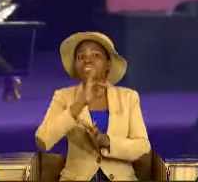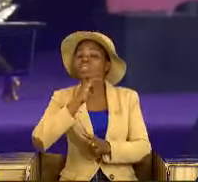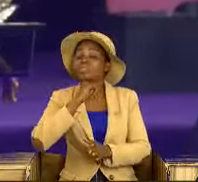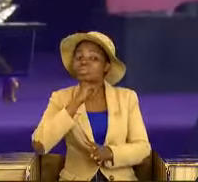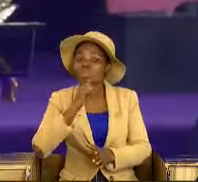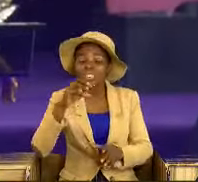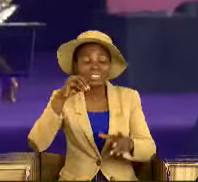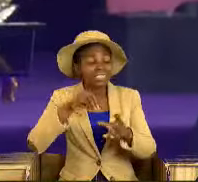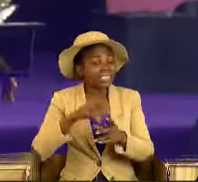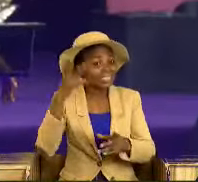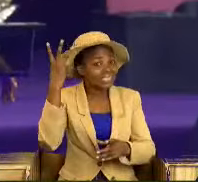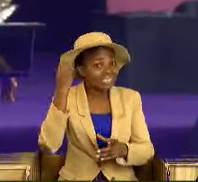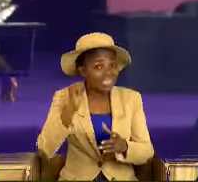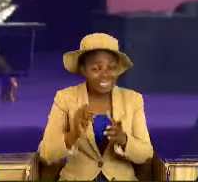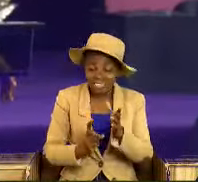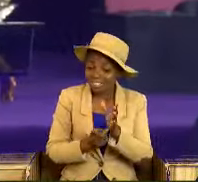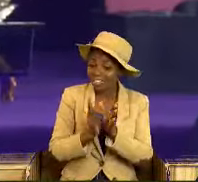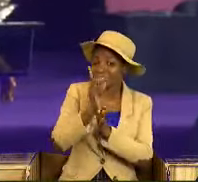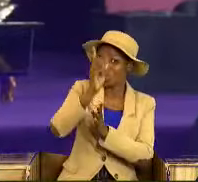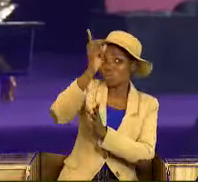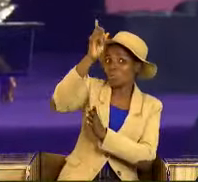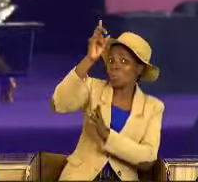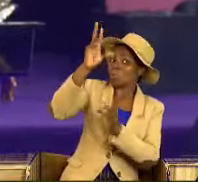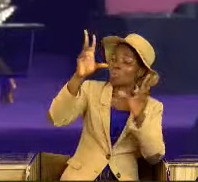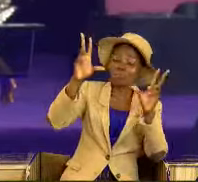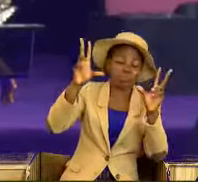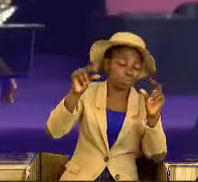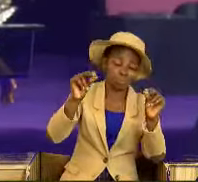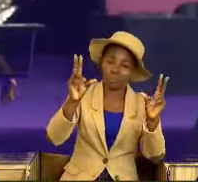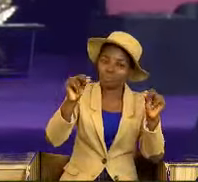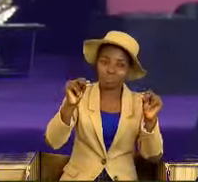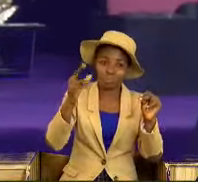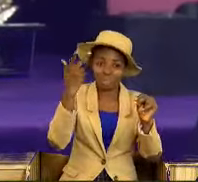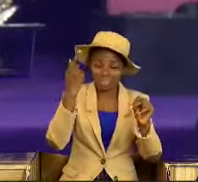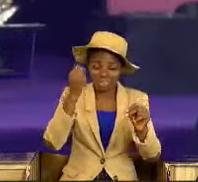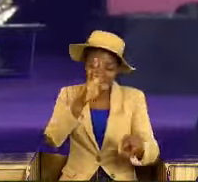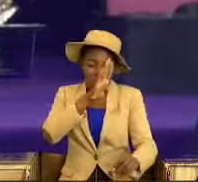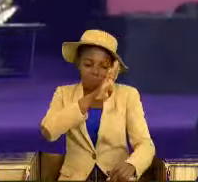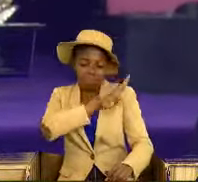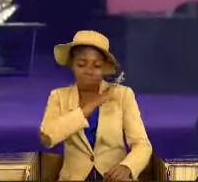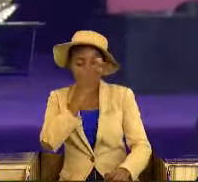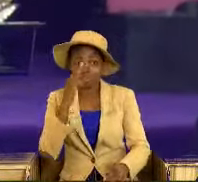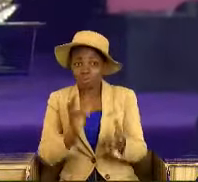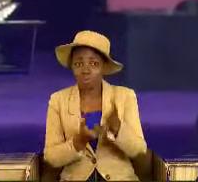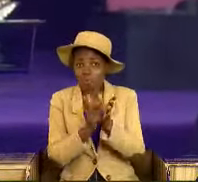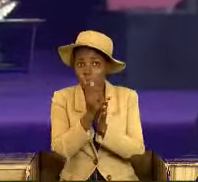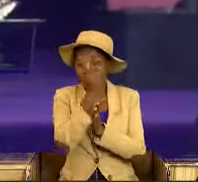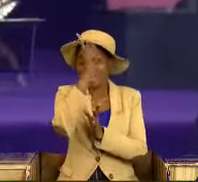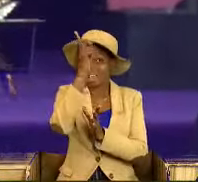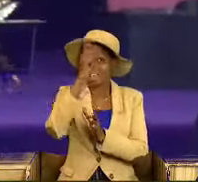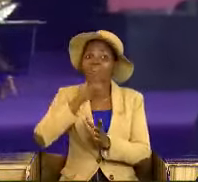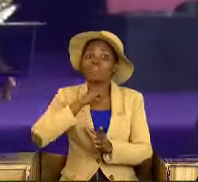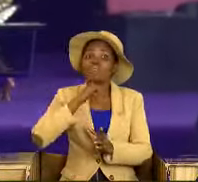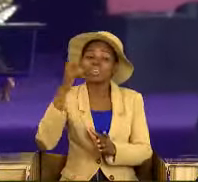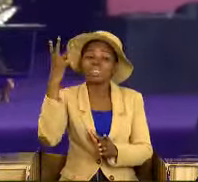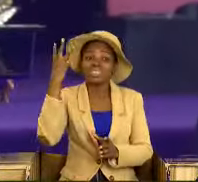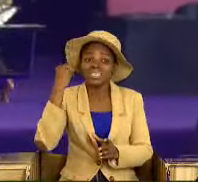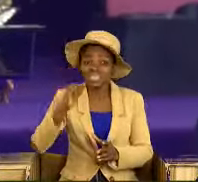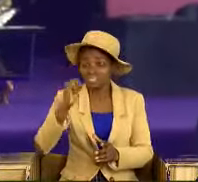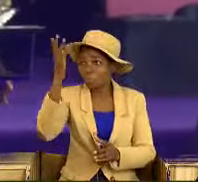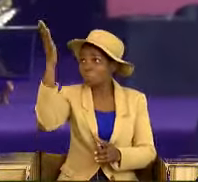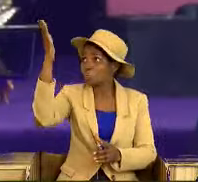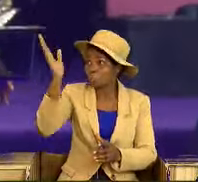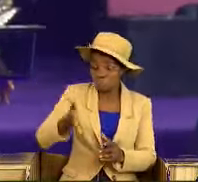his height the confidence of golad is not in his